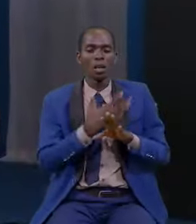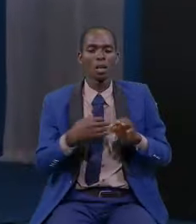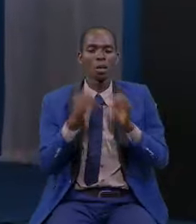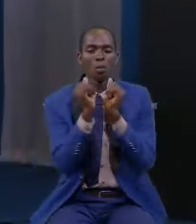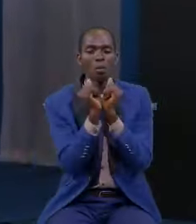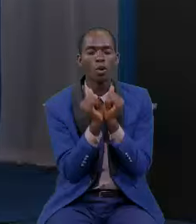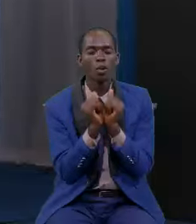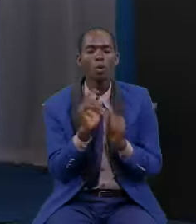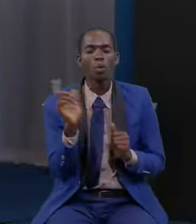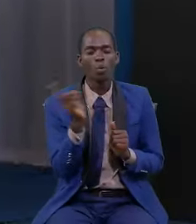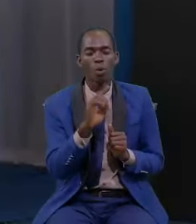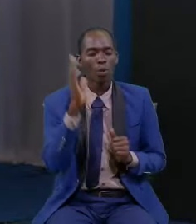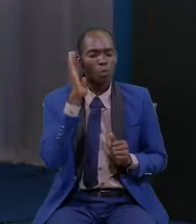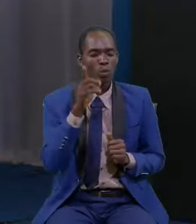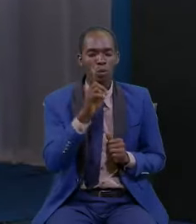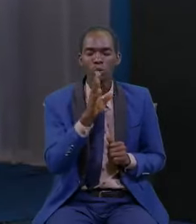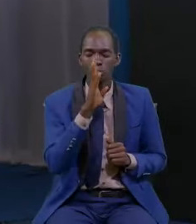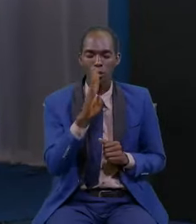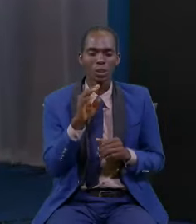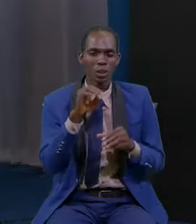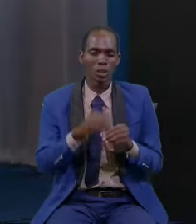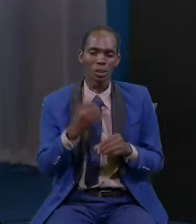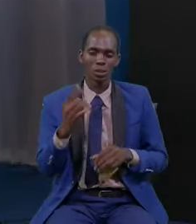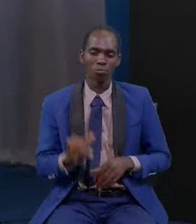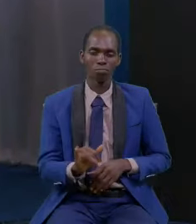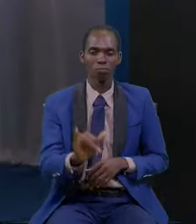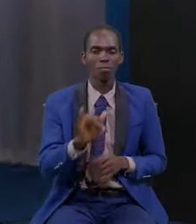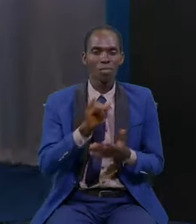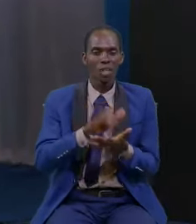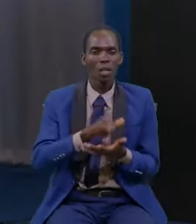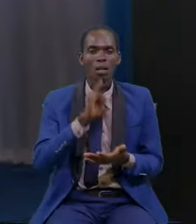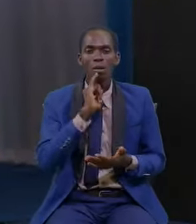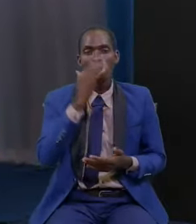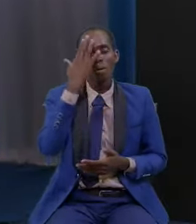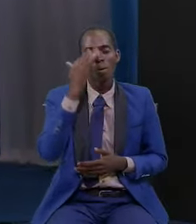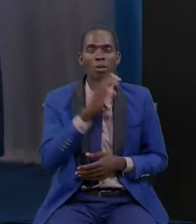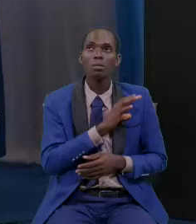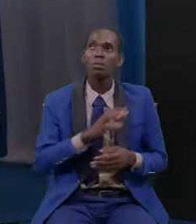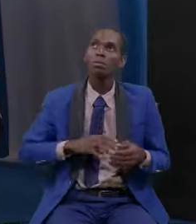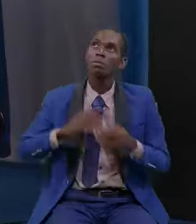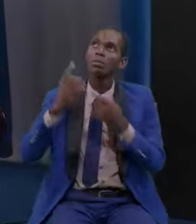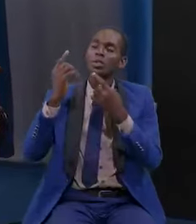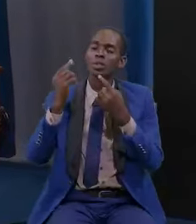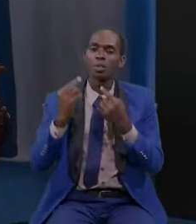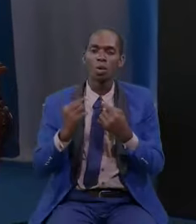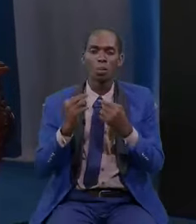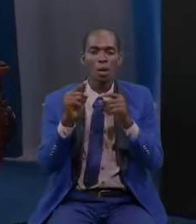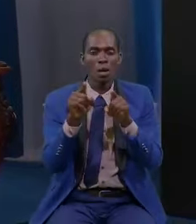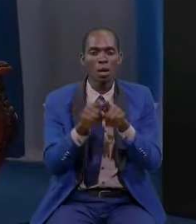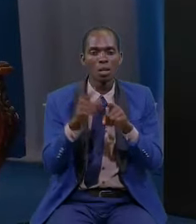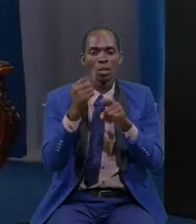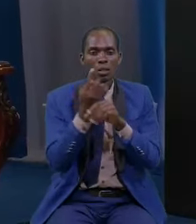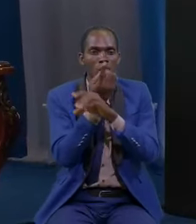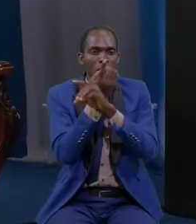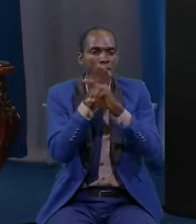spend eternity? That's why Christ has come as the deliverer from fear